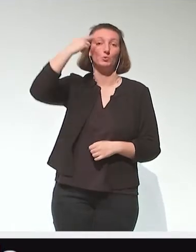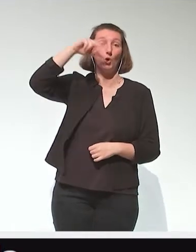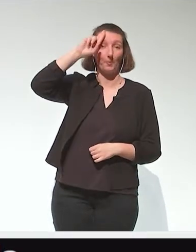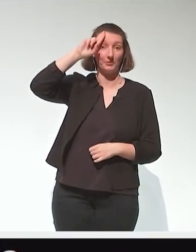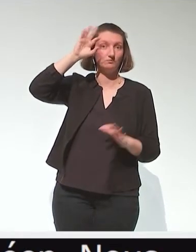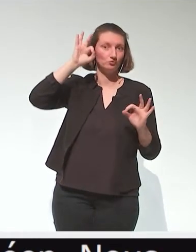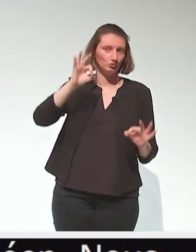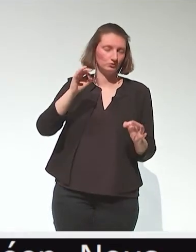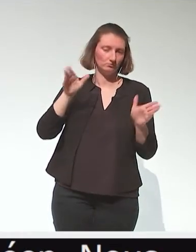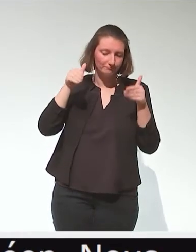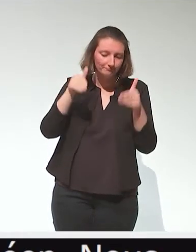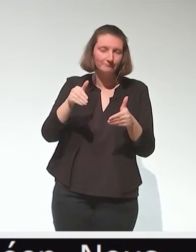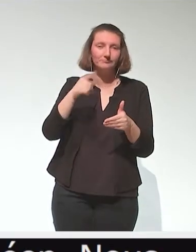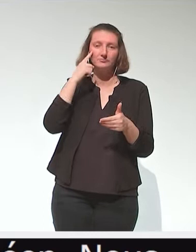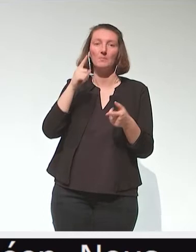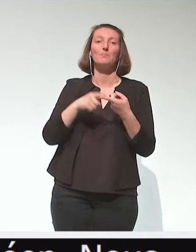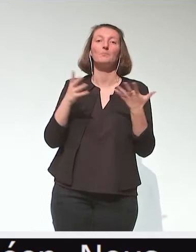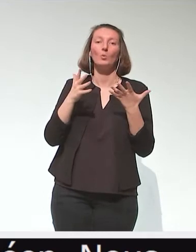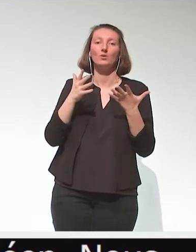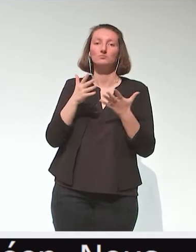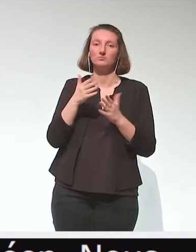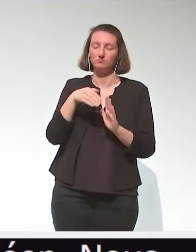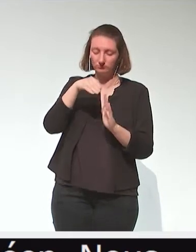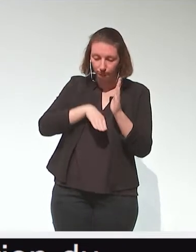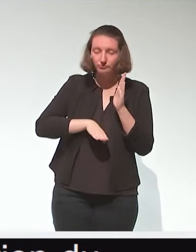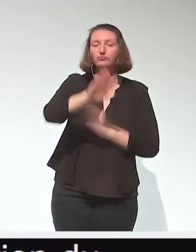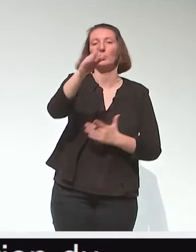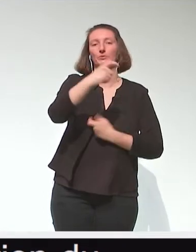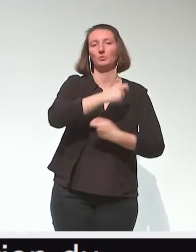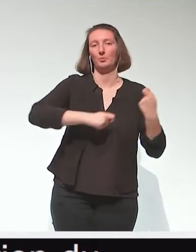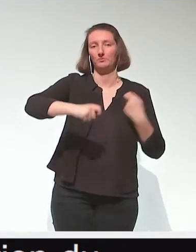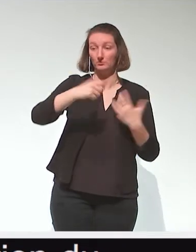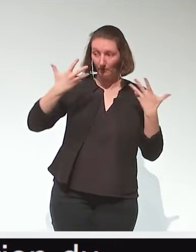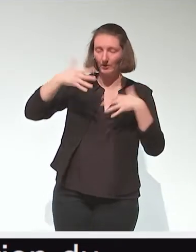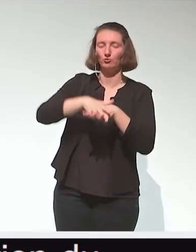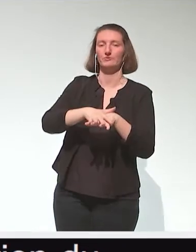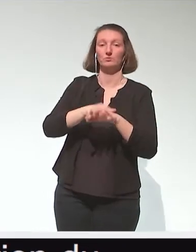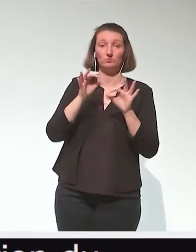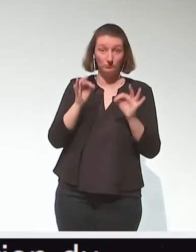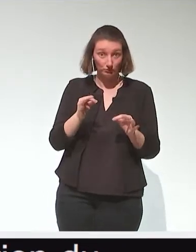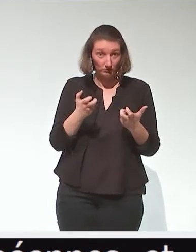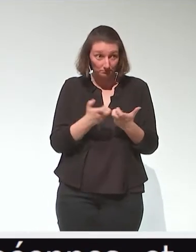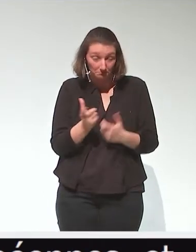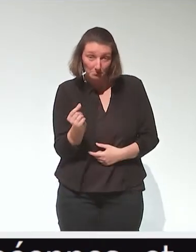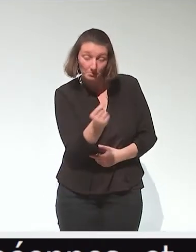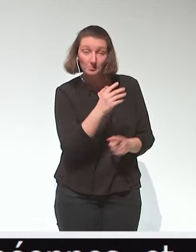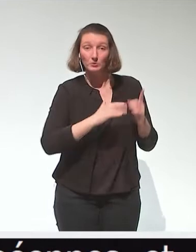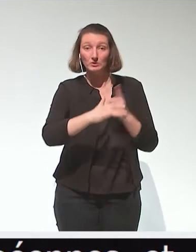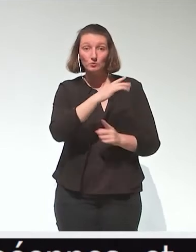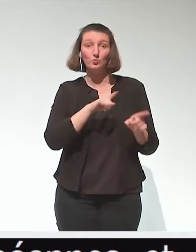European measures, in particular in terms of the inclusive recovery and social partners'